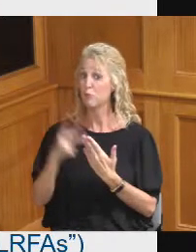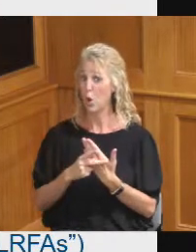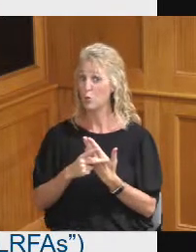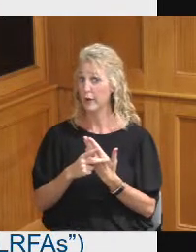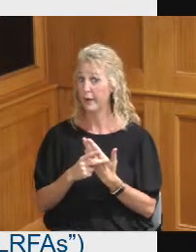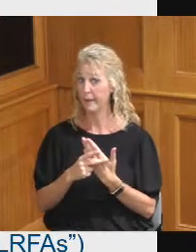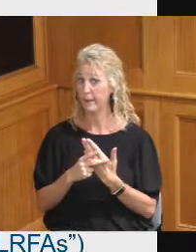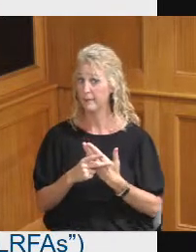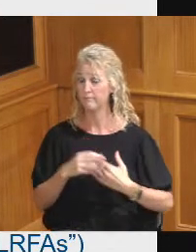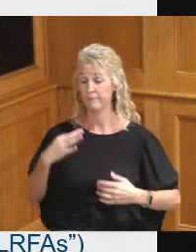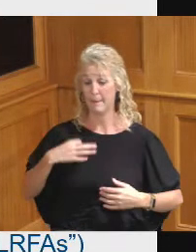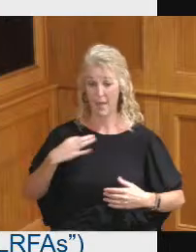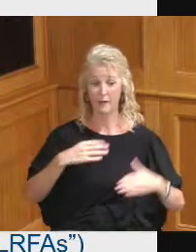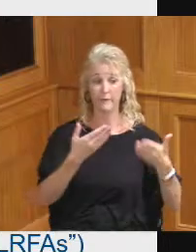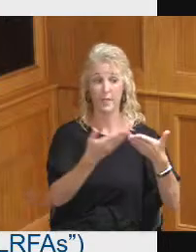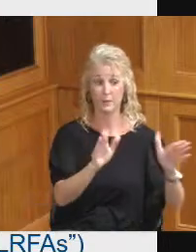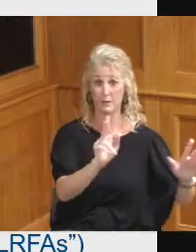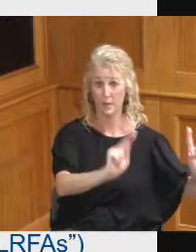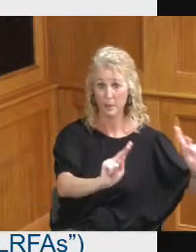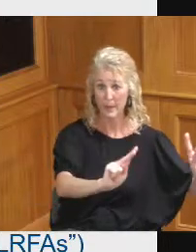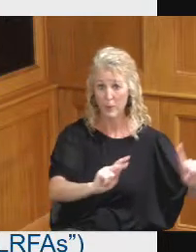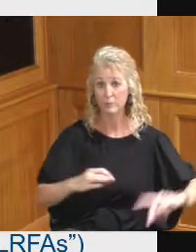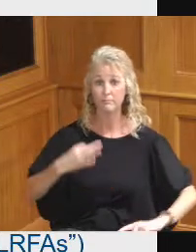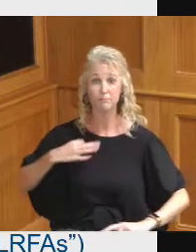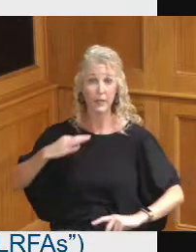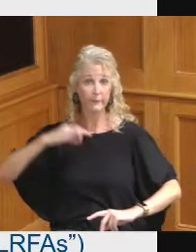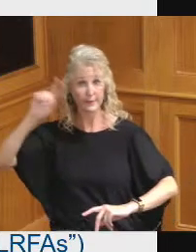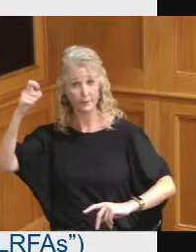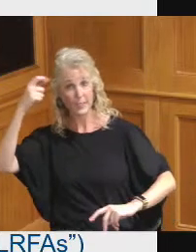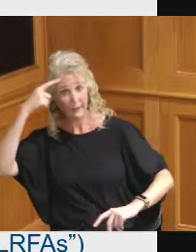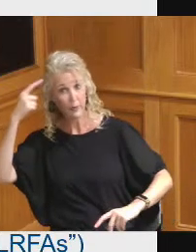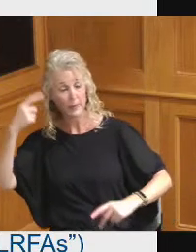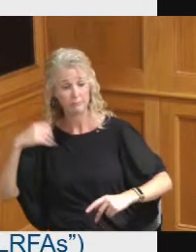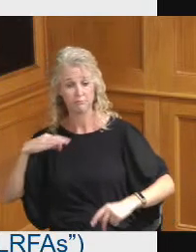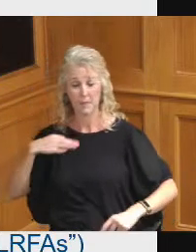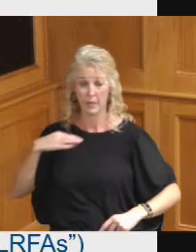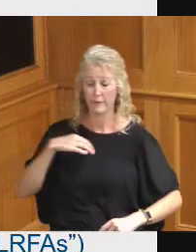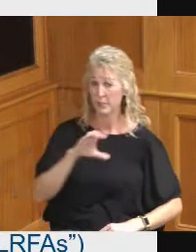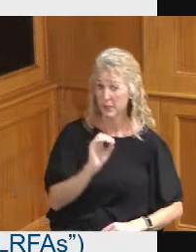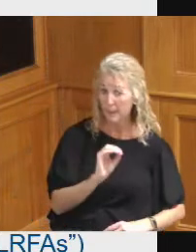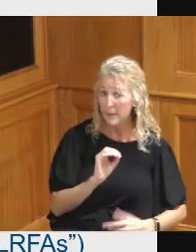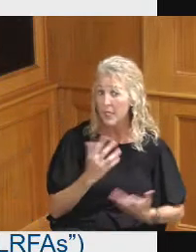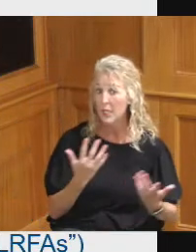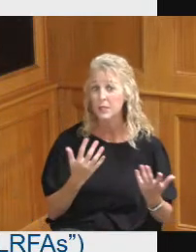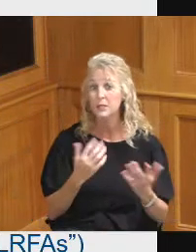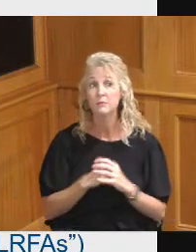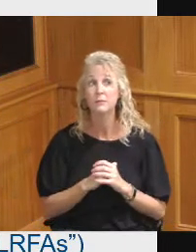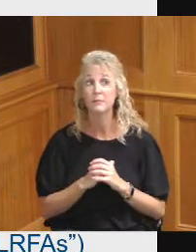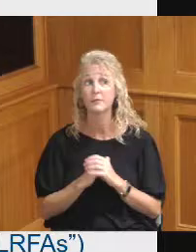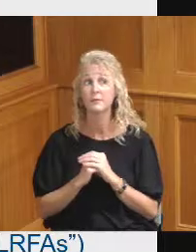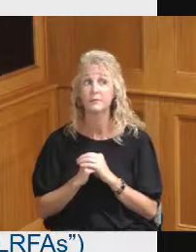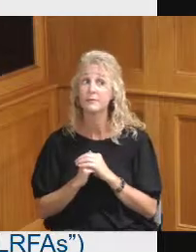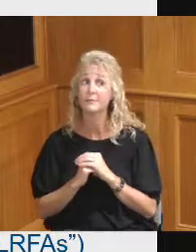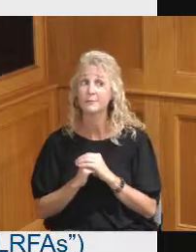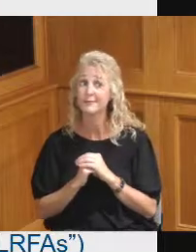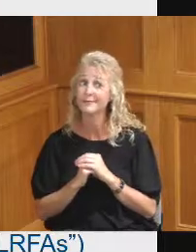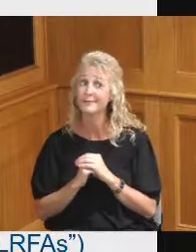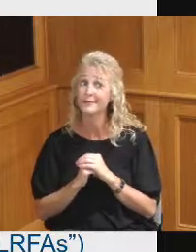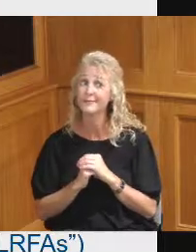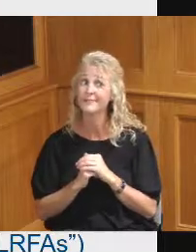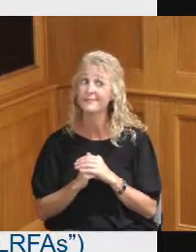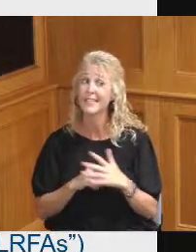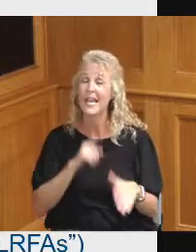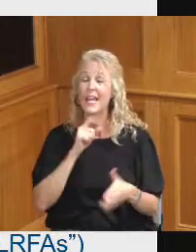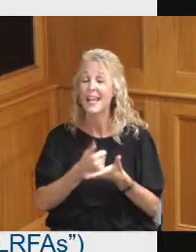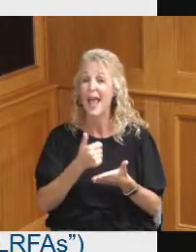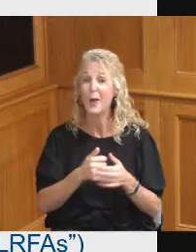public-public collaboration and public-private, and it's both facilitating, development or